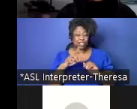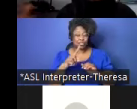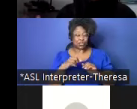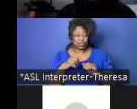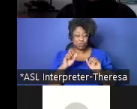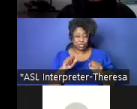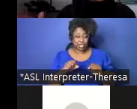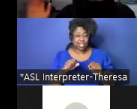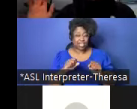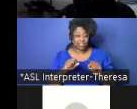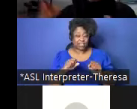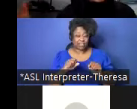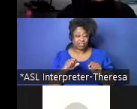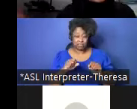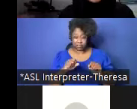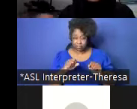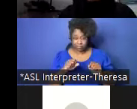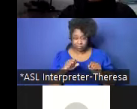hopefully,